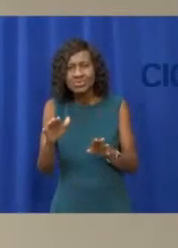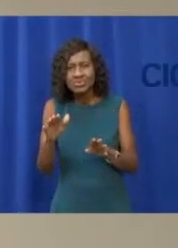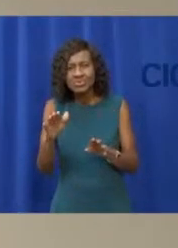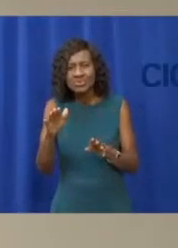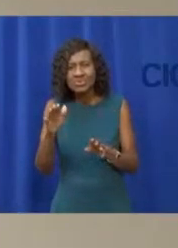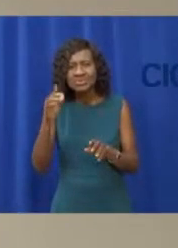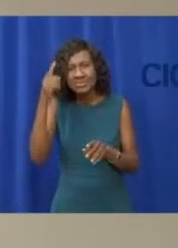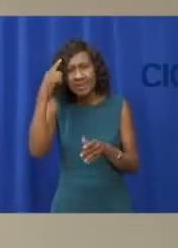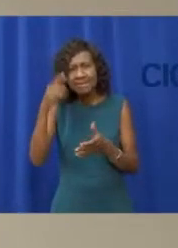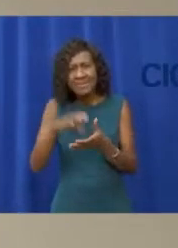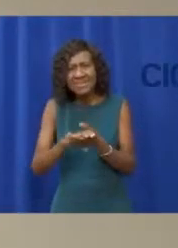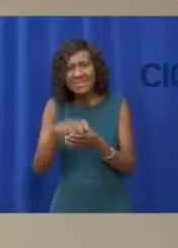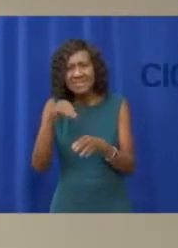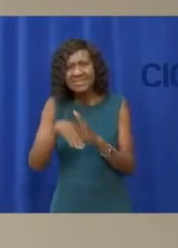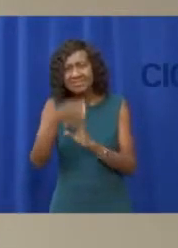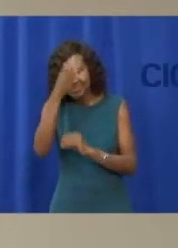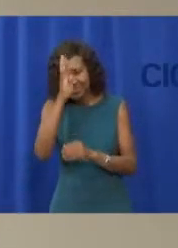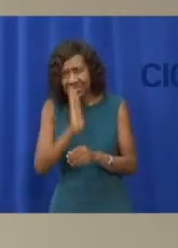the